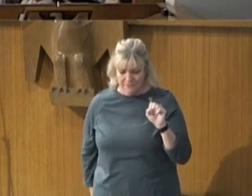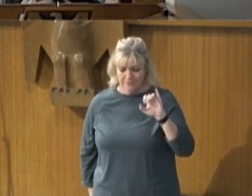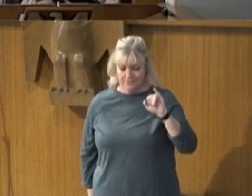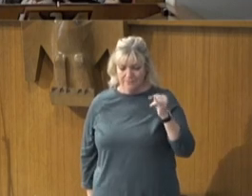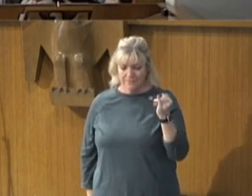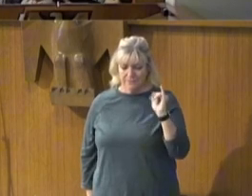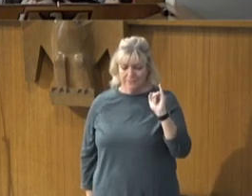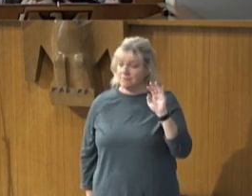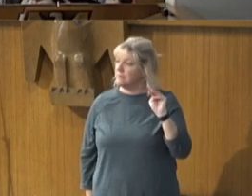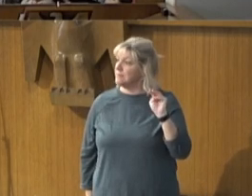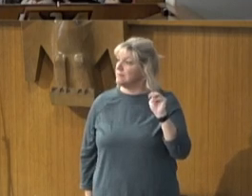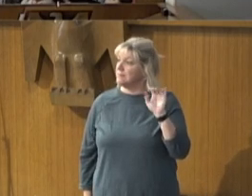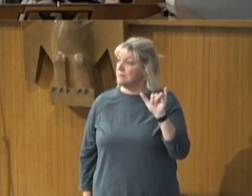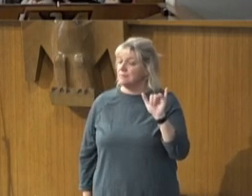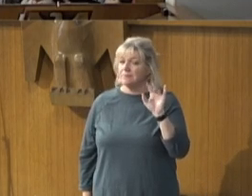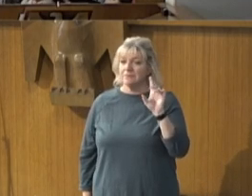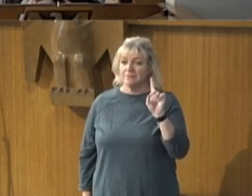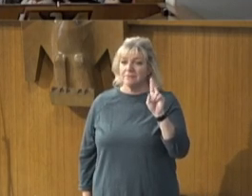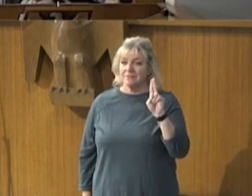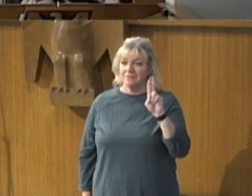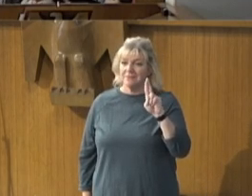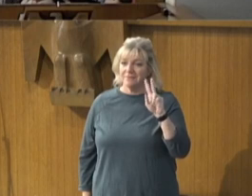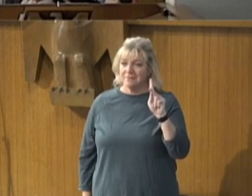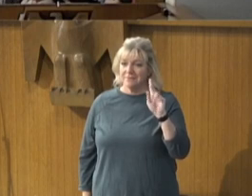Jimmy Durkin.